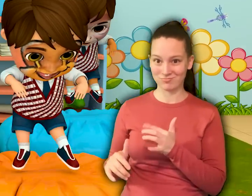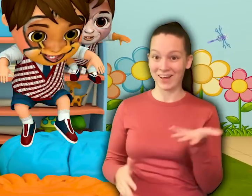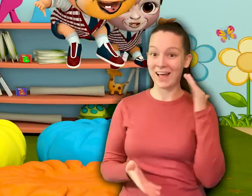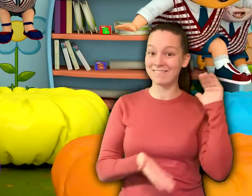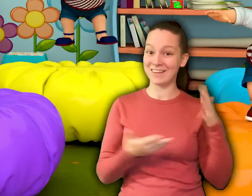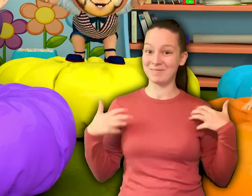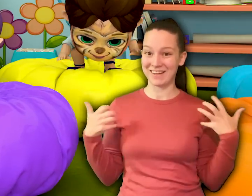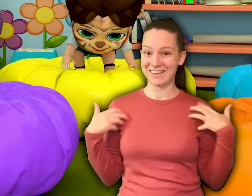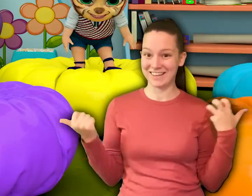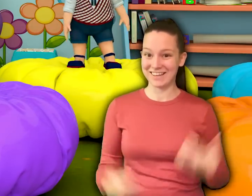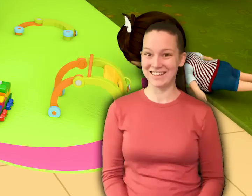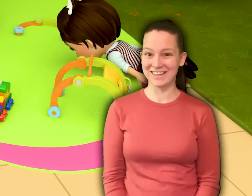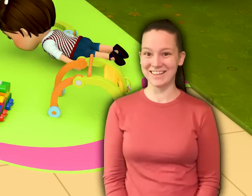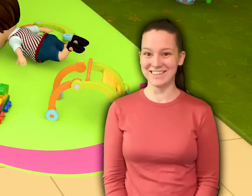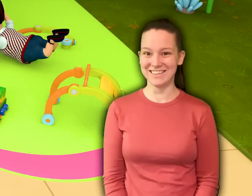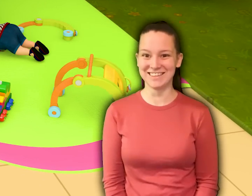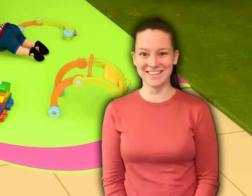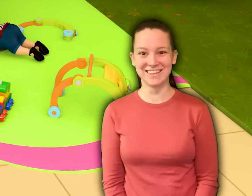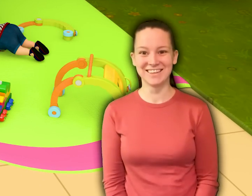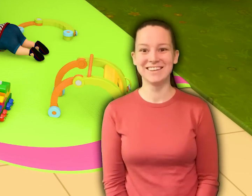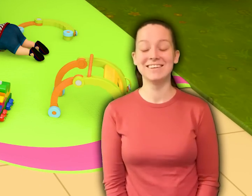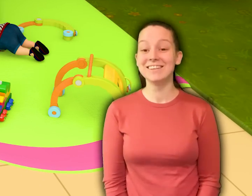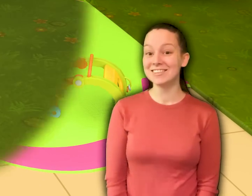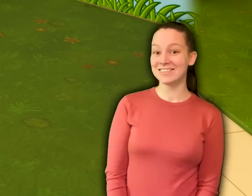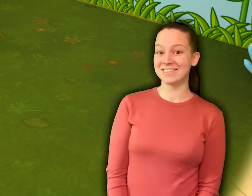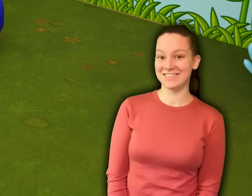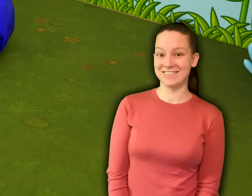sleep Five Little Monkeys